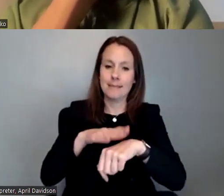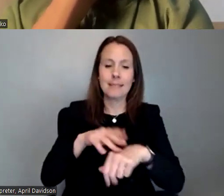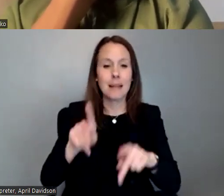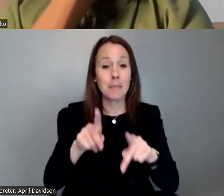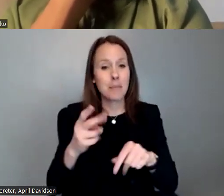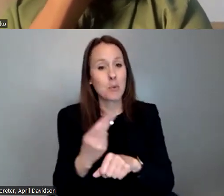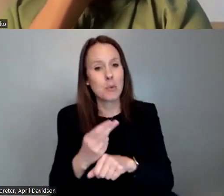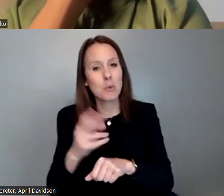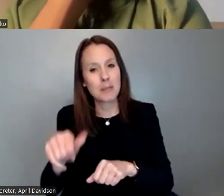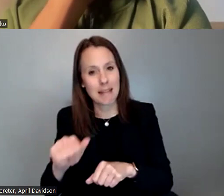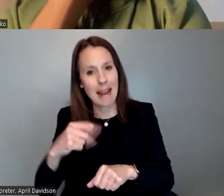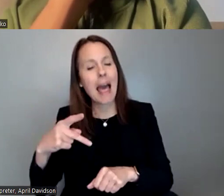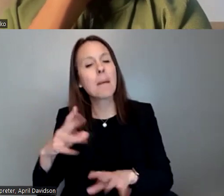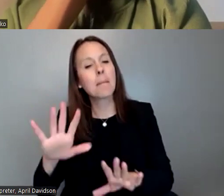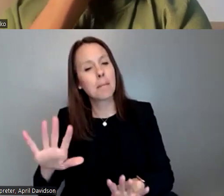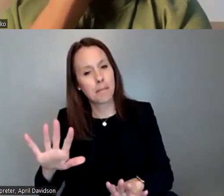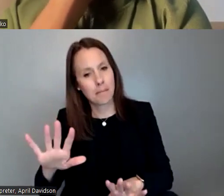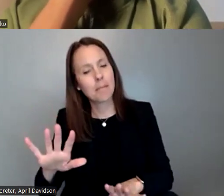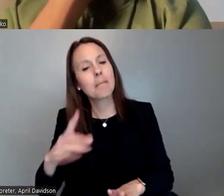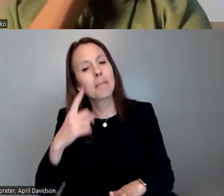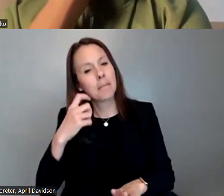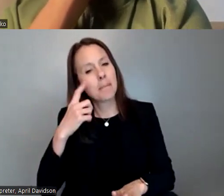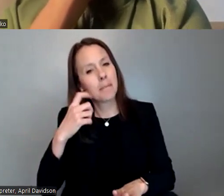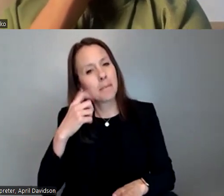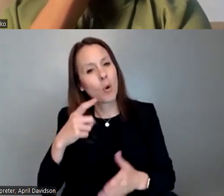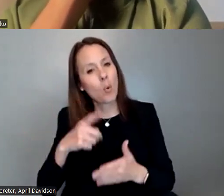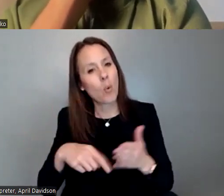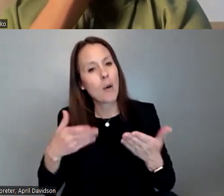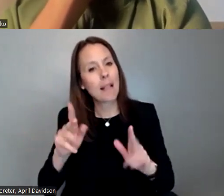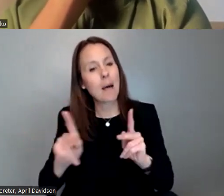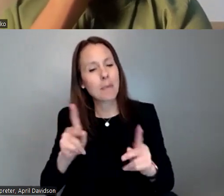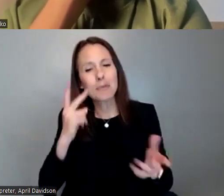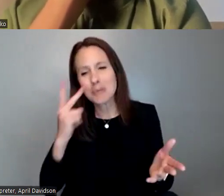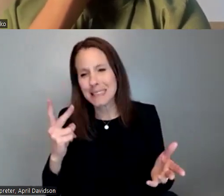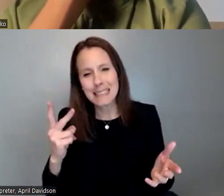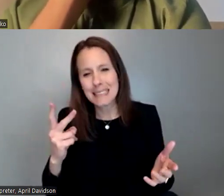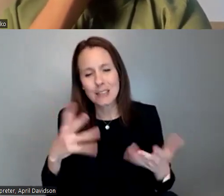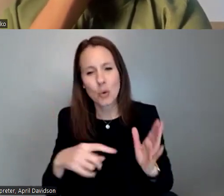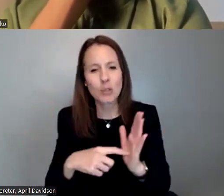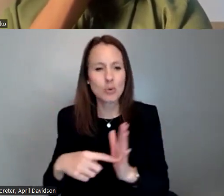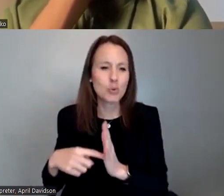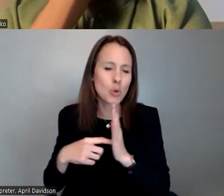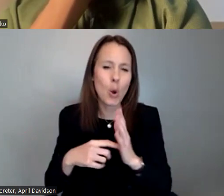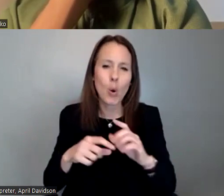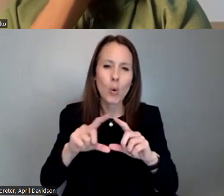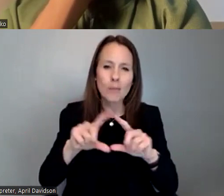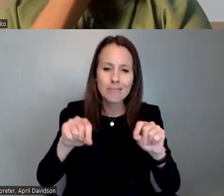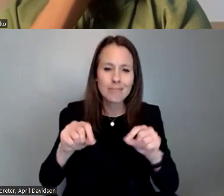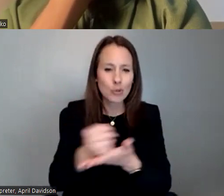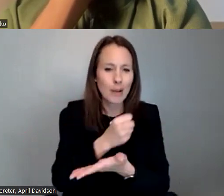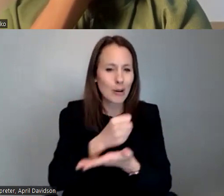My Eyes to be very circumspect on what they allow people to see. You wouldn't want to get your credit card number